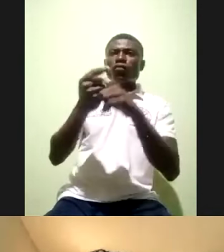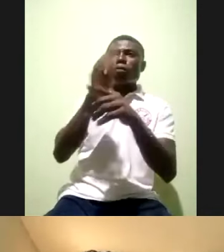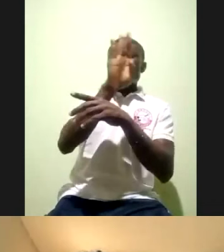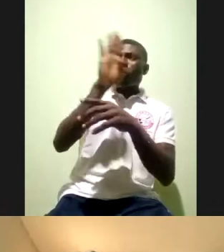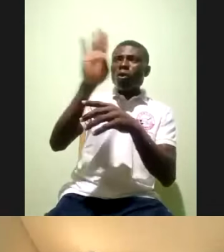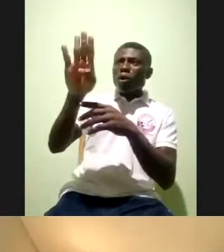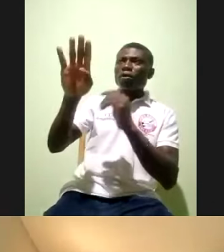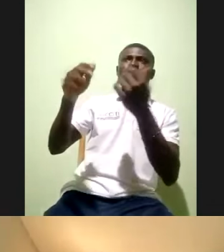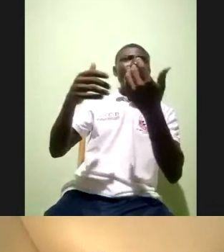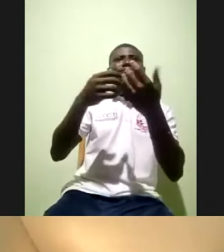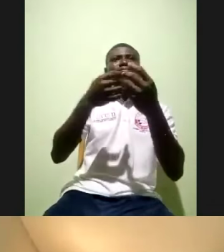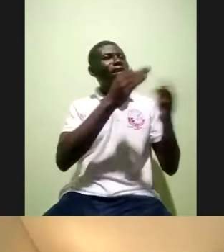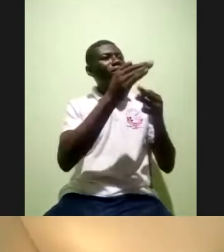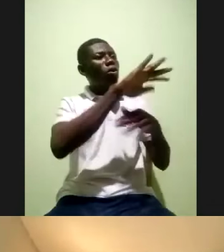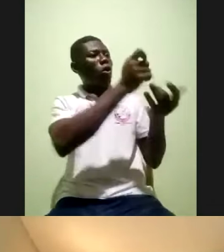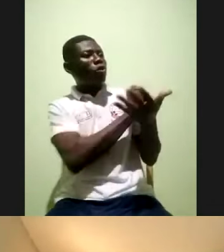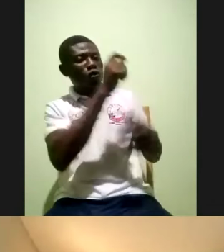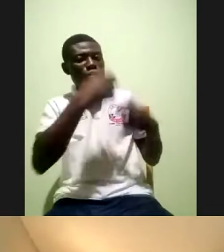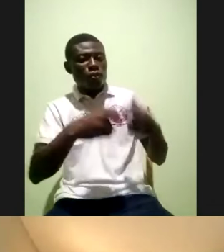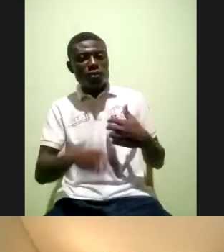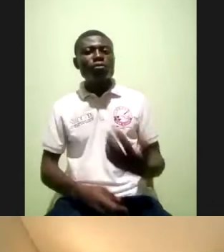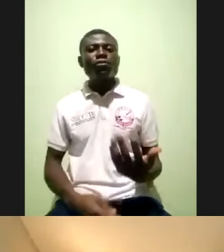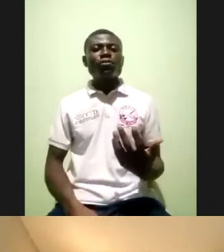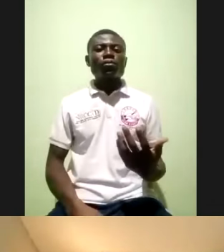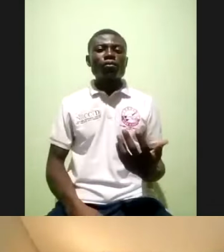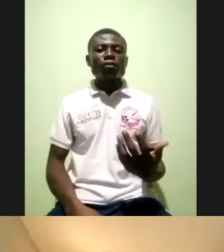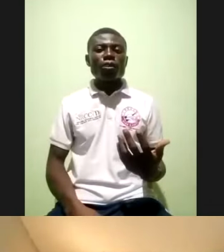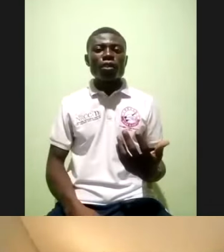to write. So,